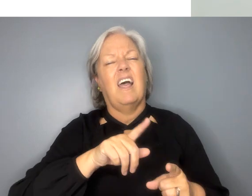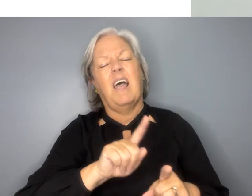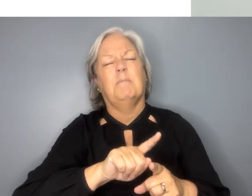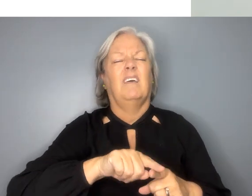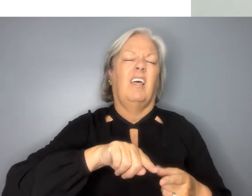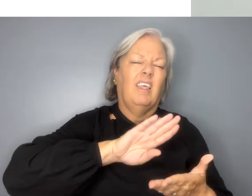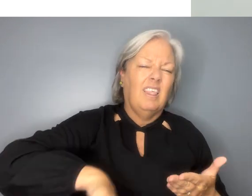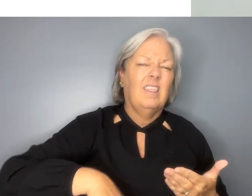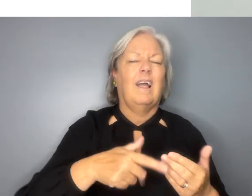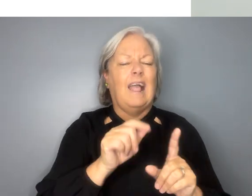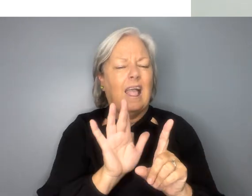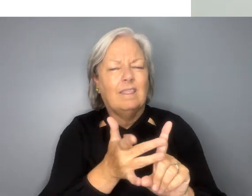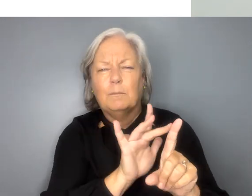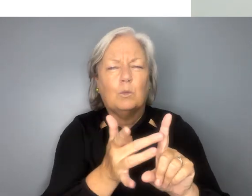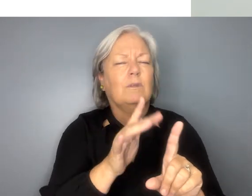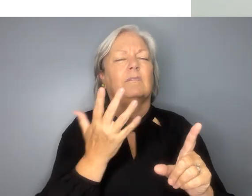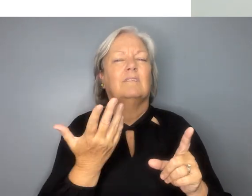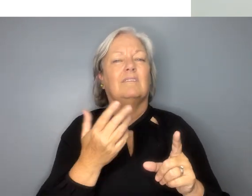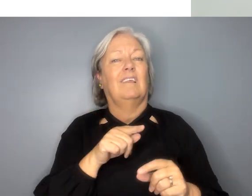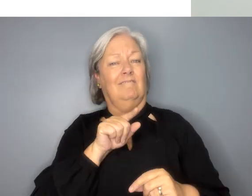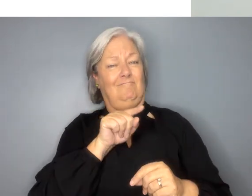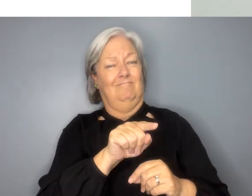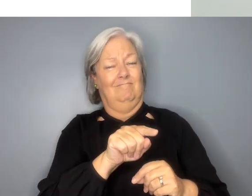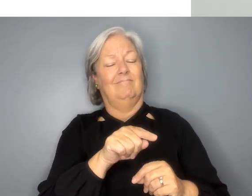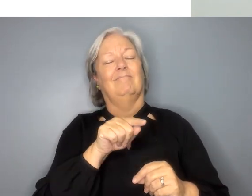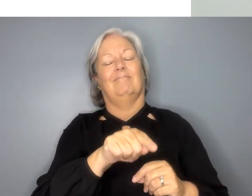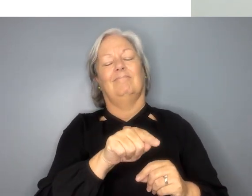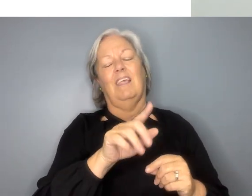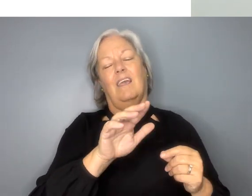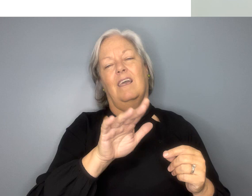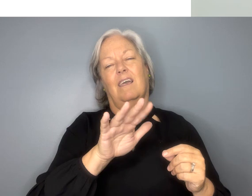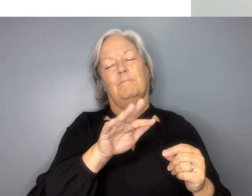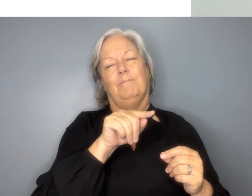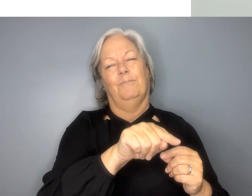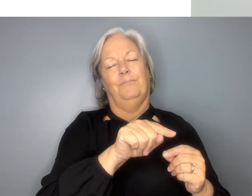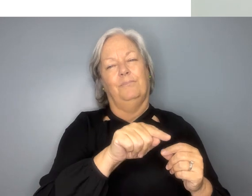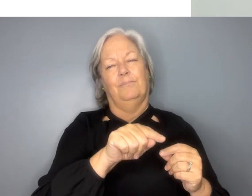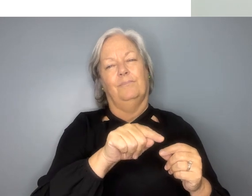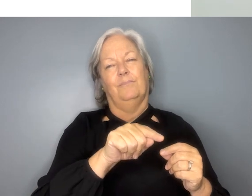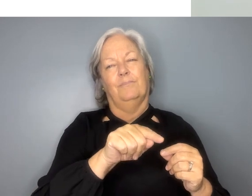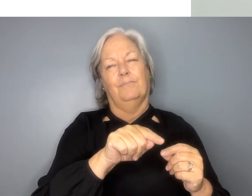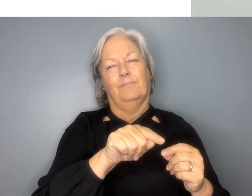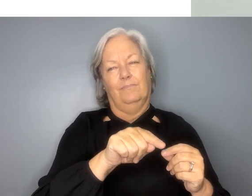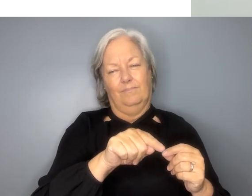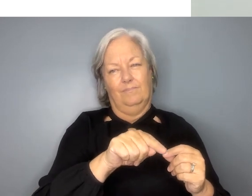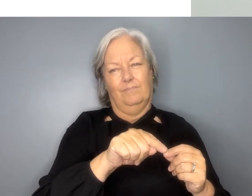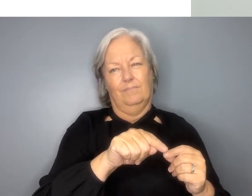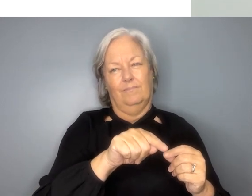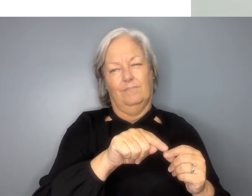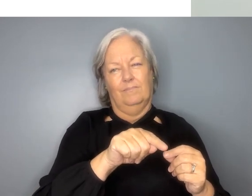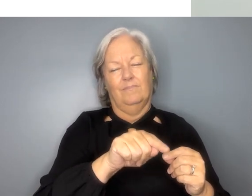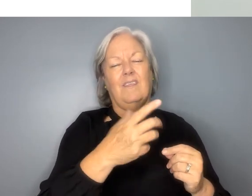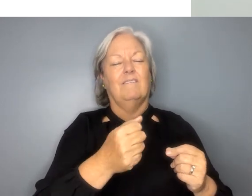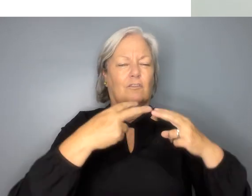Neglect and Exploitation of LGBTQA+ people with disability, a secondary analysis of data from 2 national surveys,